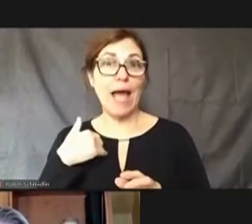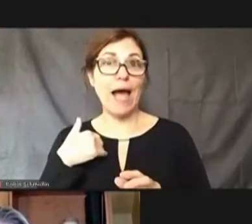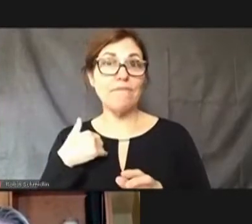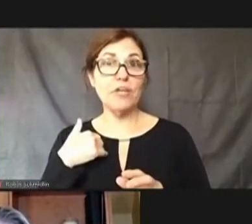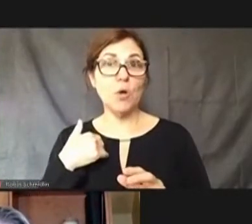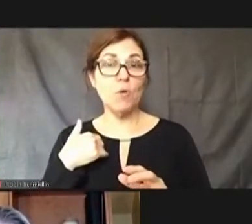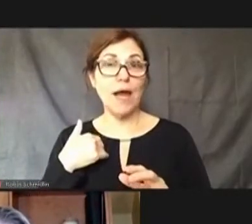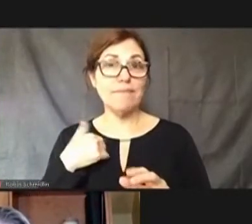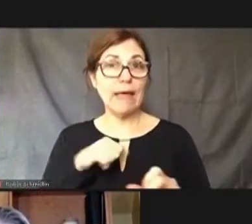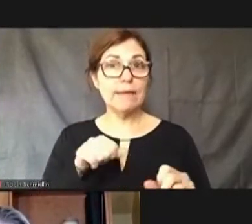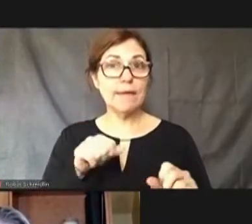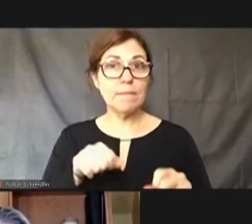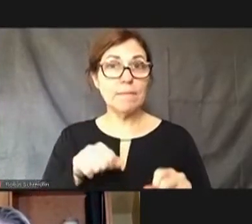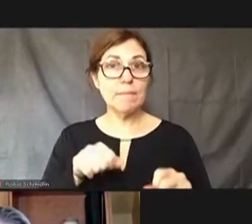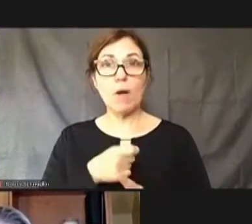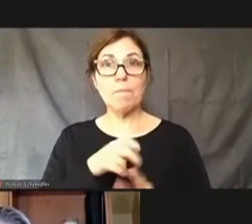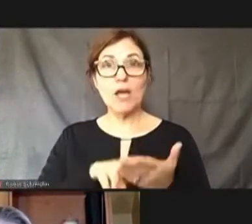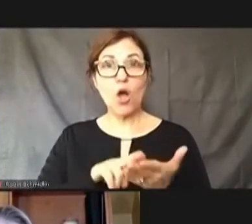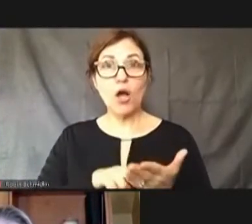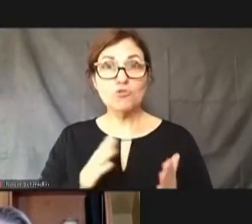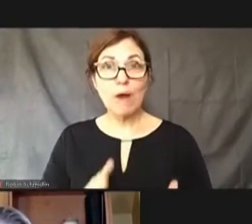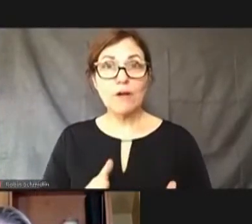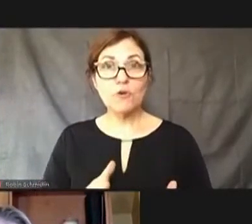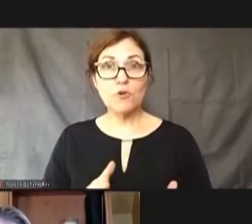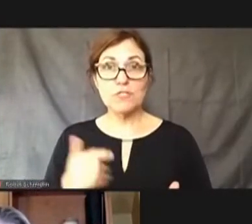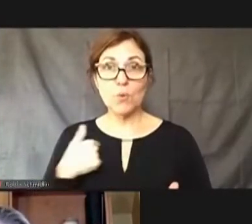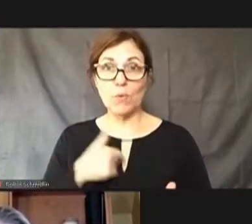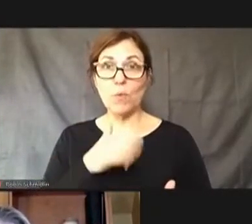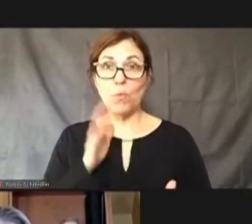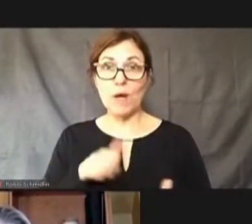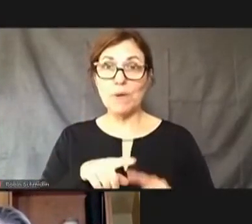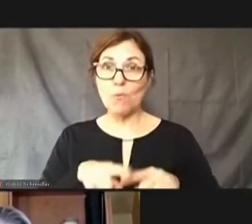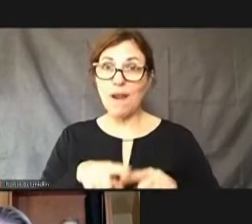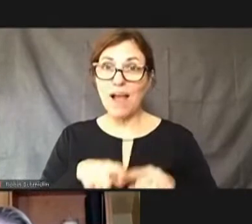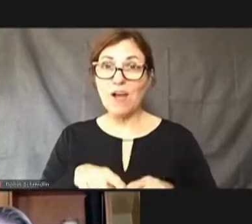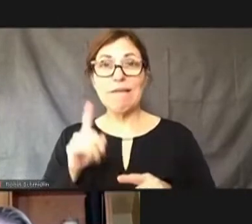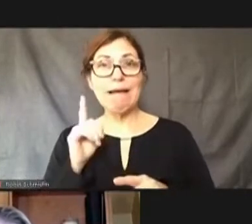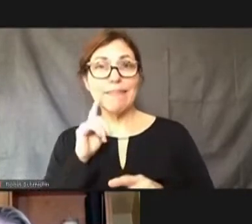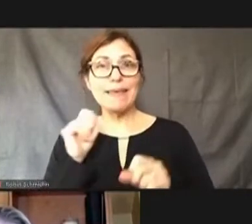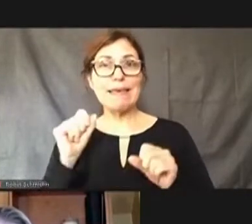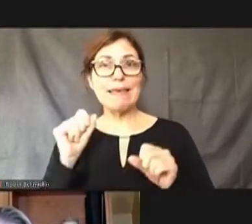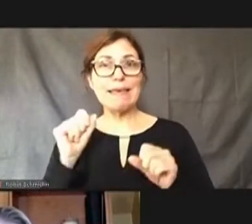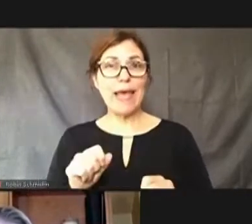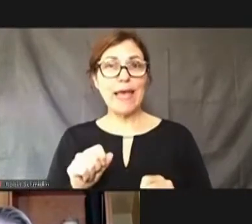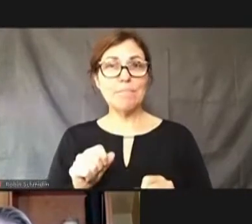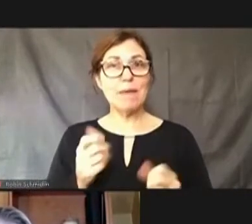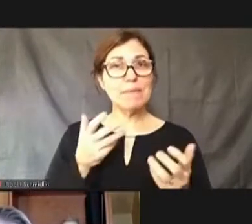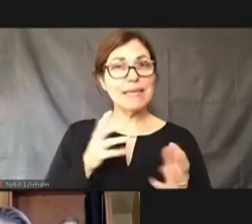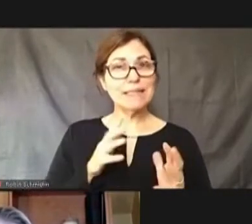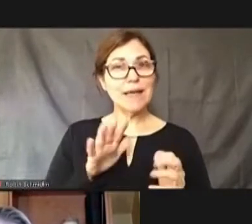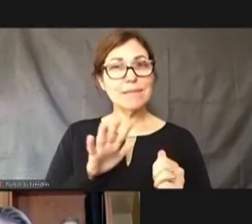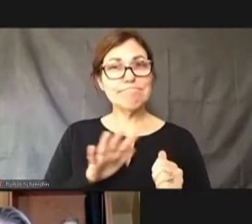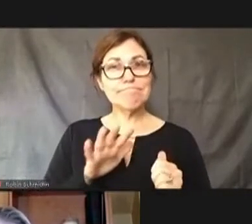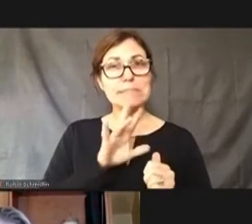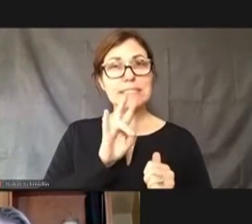going to be relying on to get this done, I think we can get that done in the 7 to 10 time period. Also, assuming the